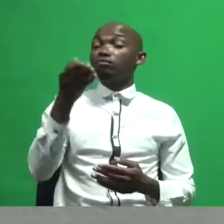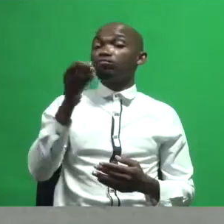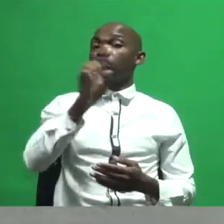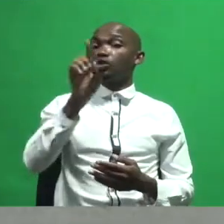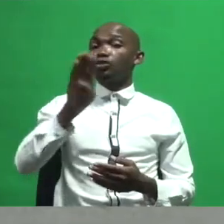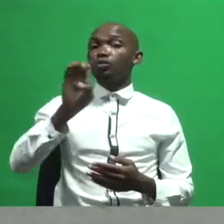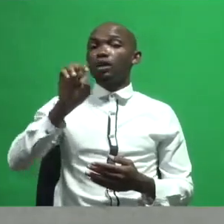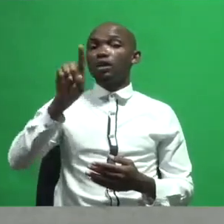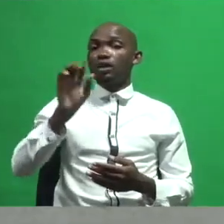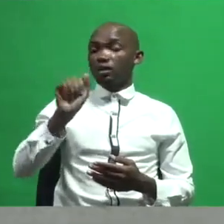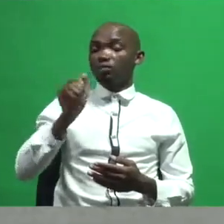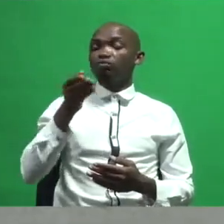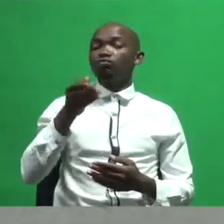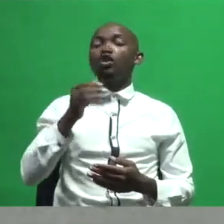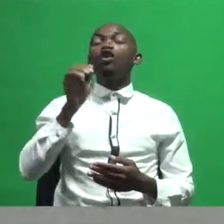Yes, Zubeda?